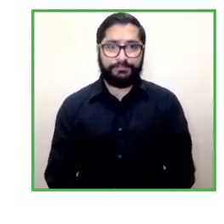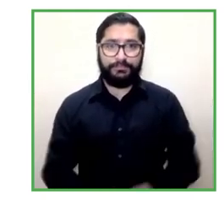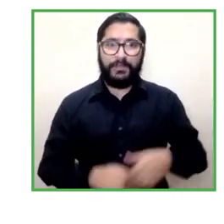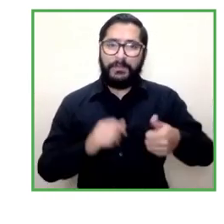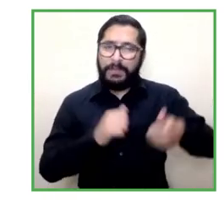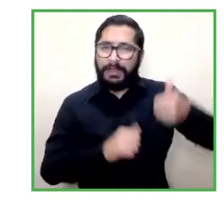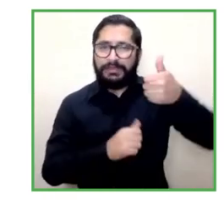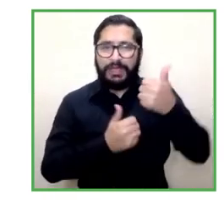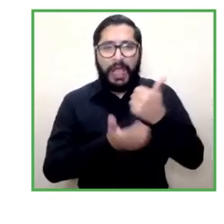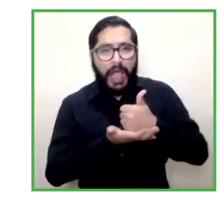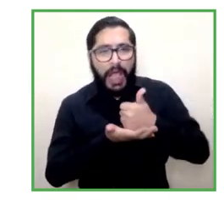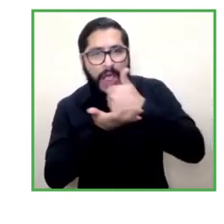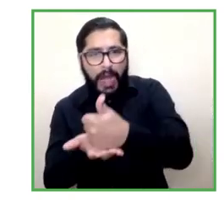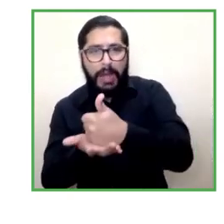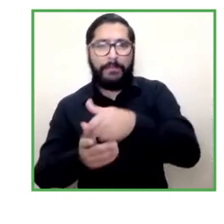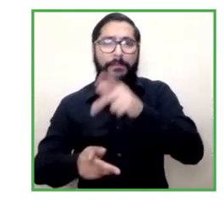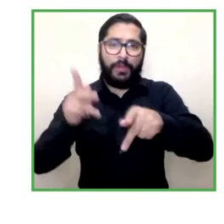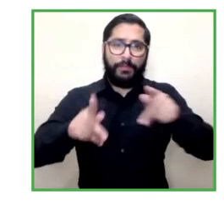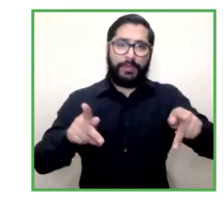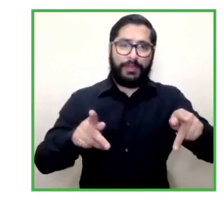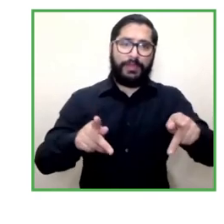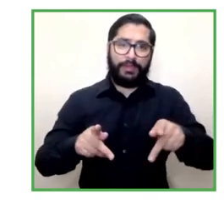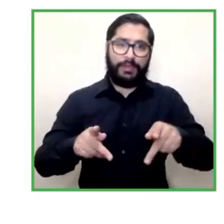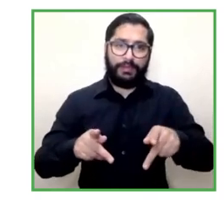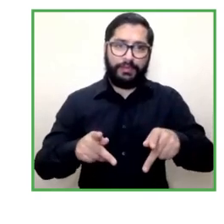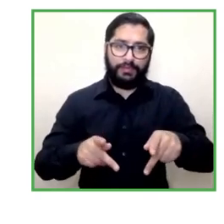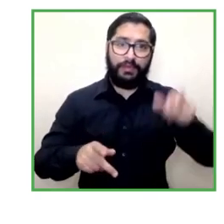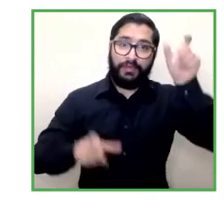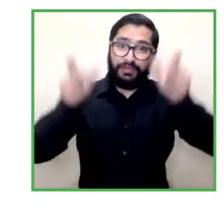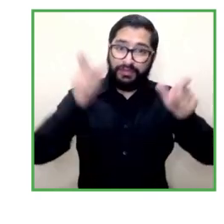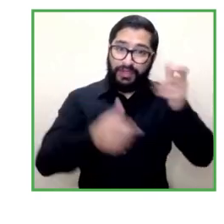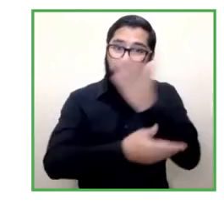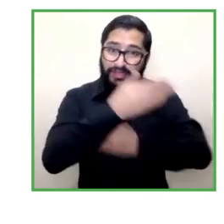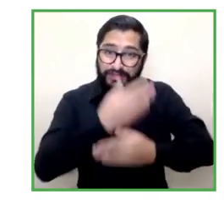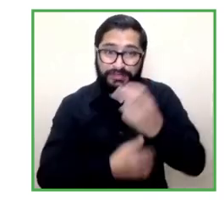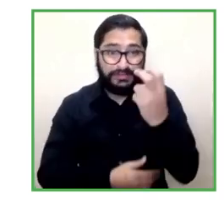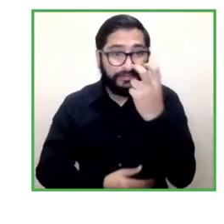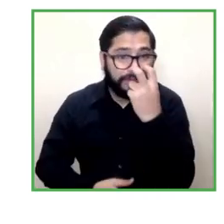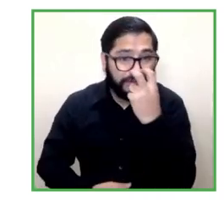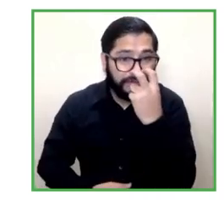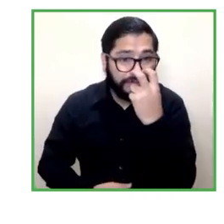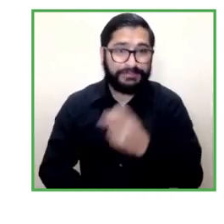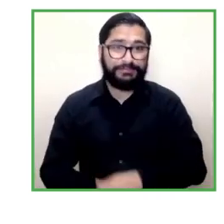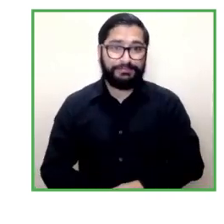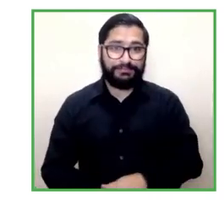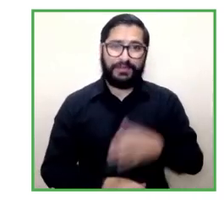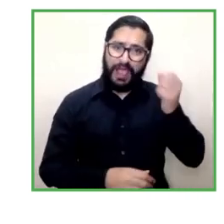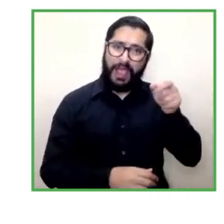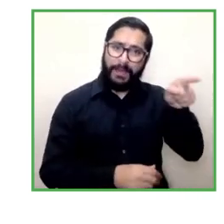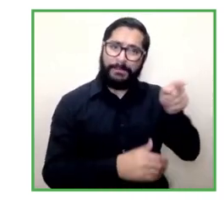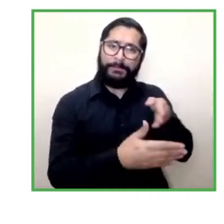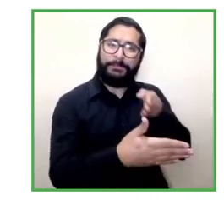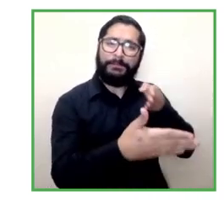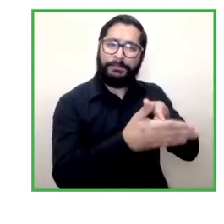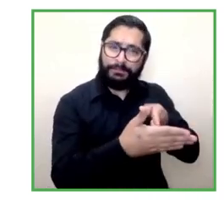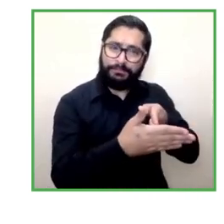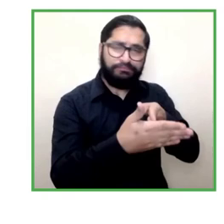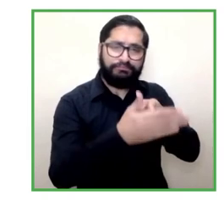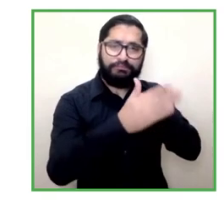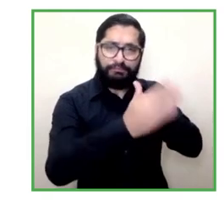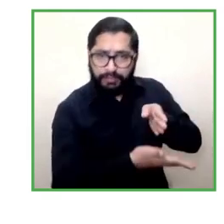overcome those challenges by finding partners and creating additional services. Thank you.